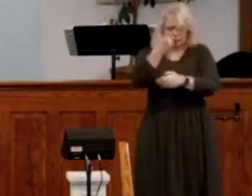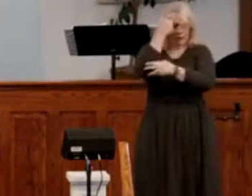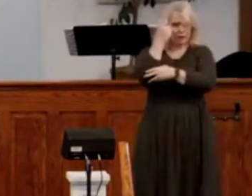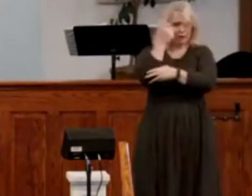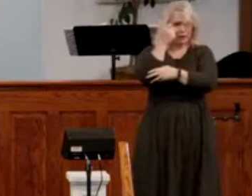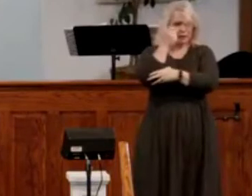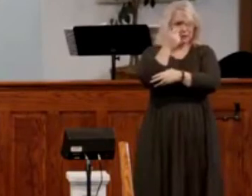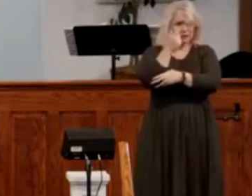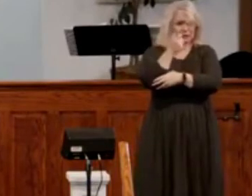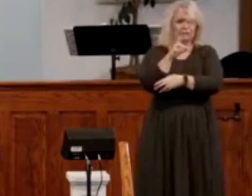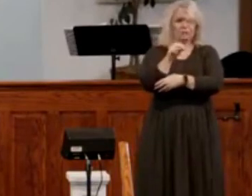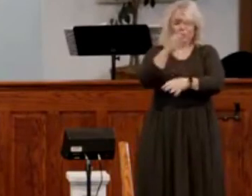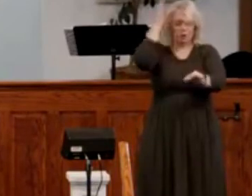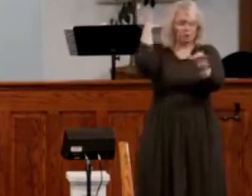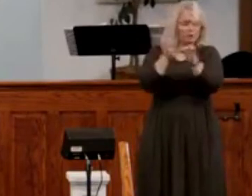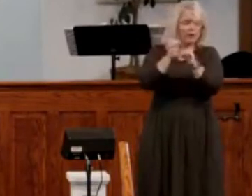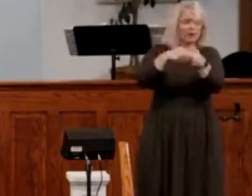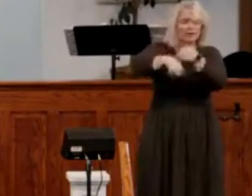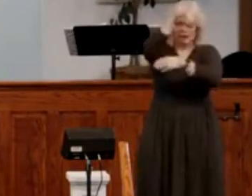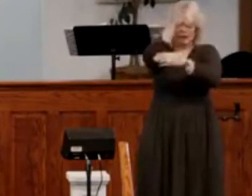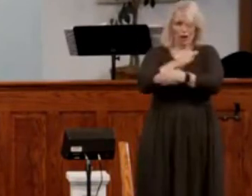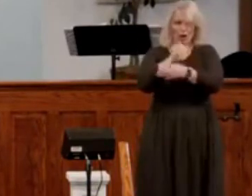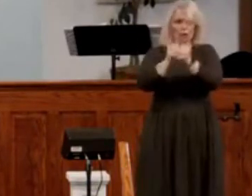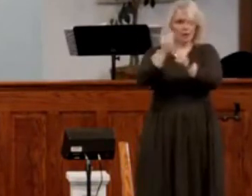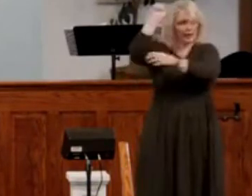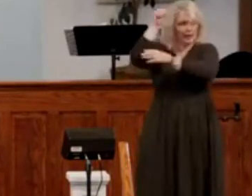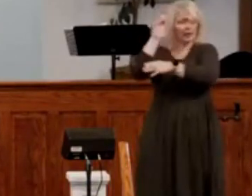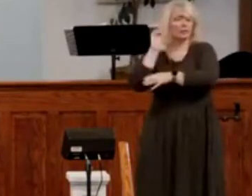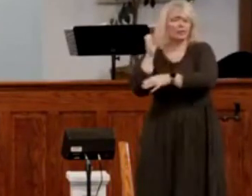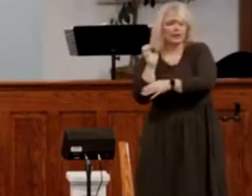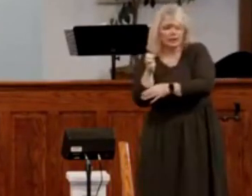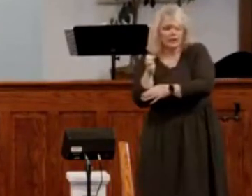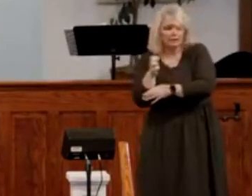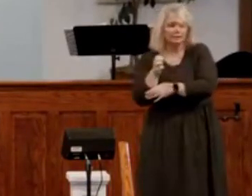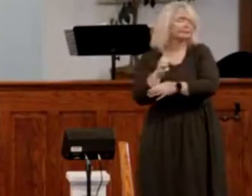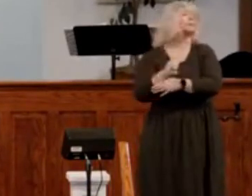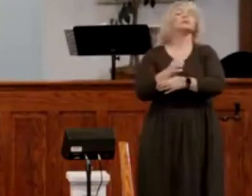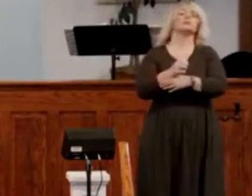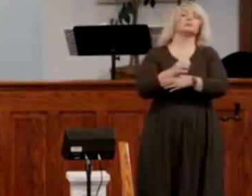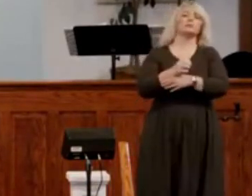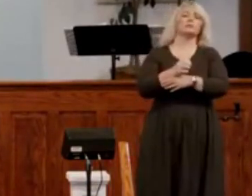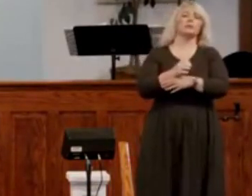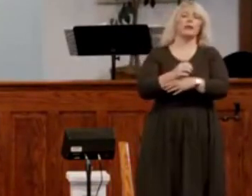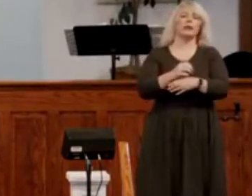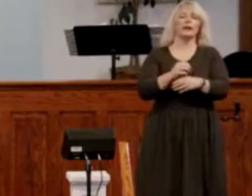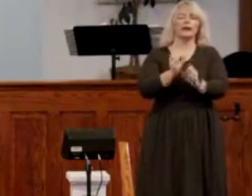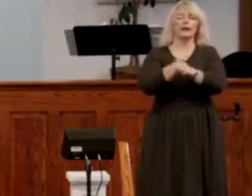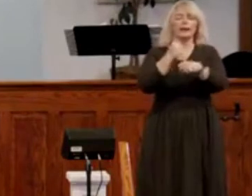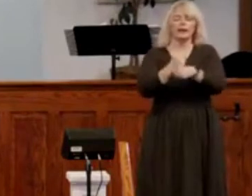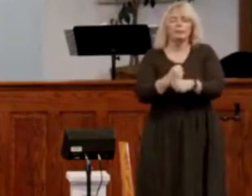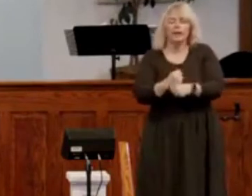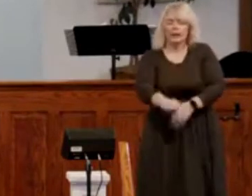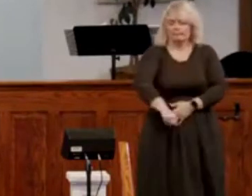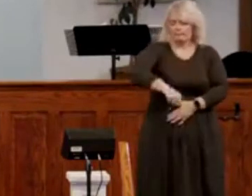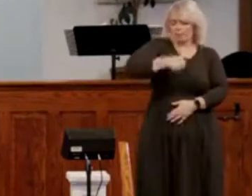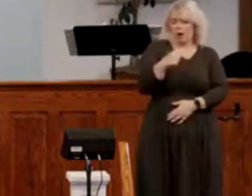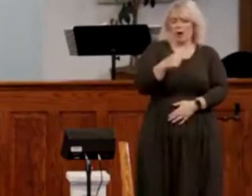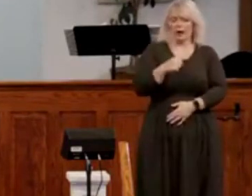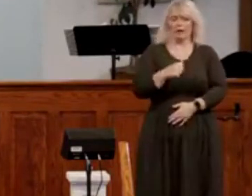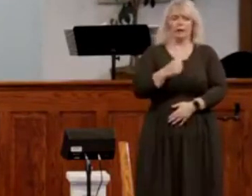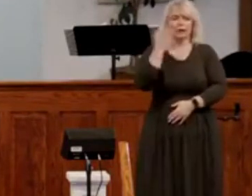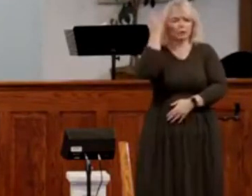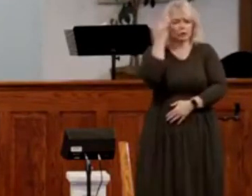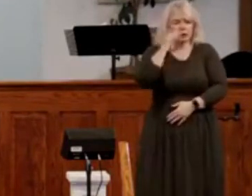in God by Adam and Eve. It eroded their faith and it turned to self-interest and greed and pride, and that's why we have